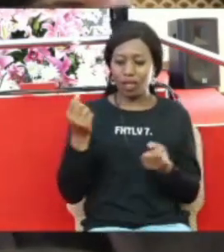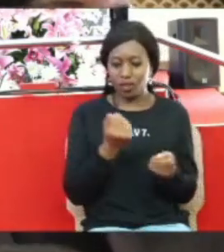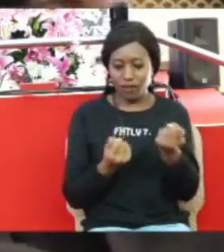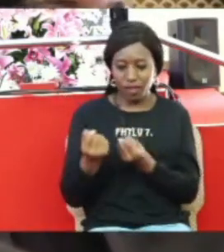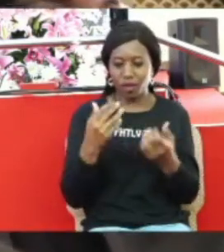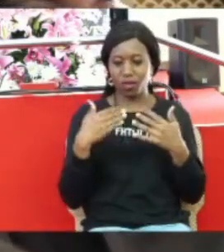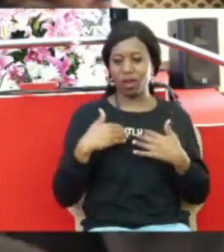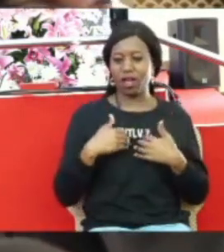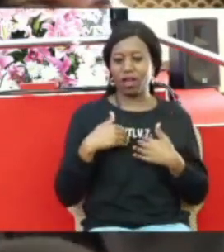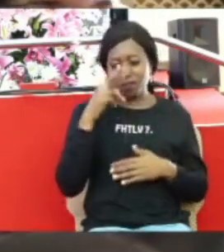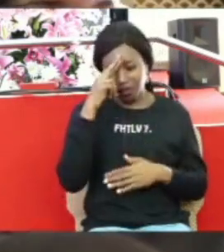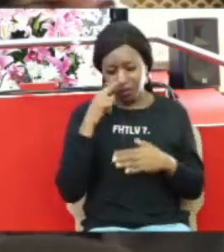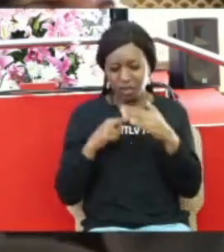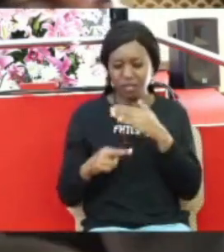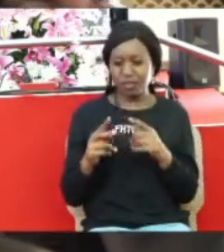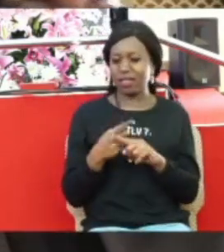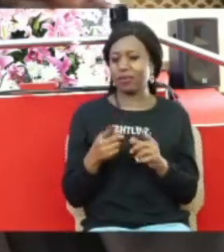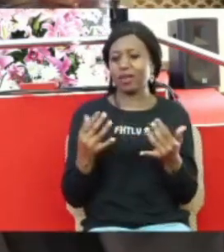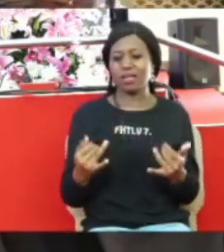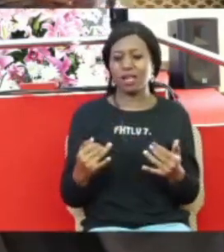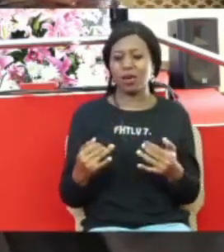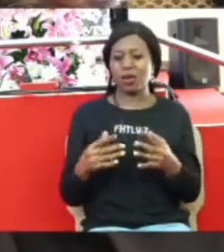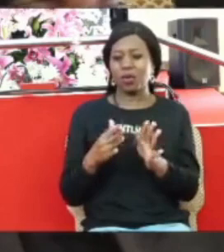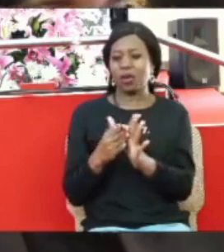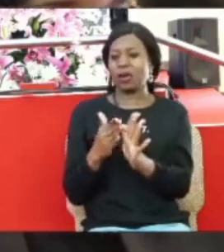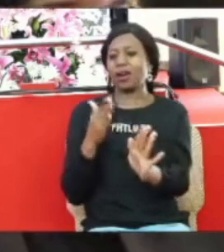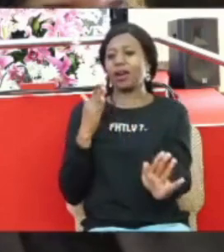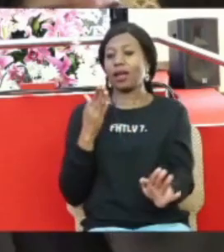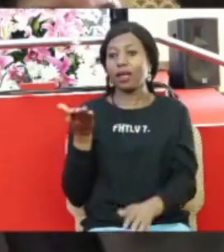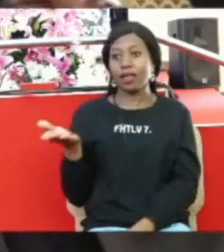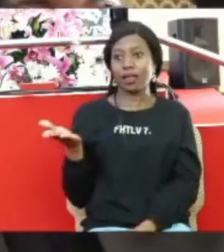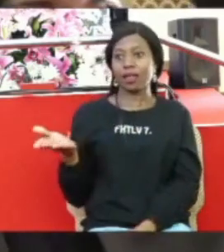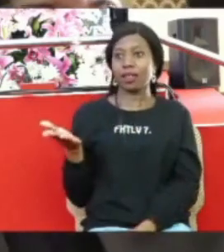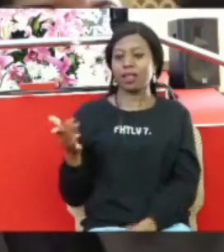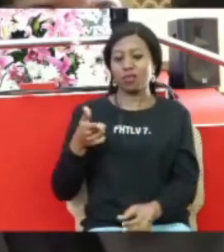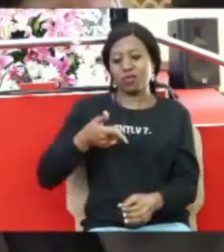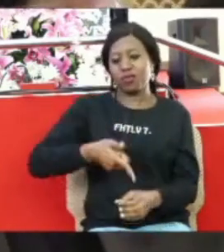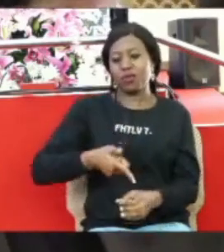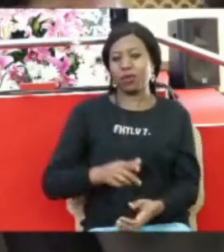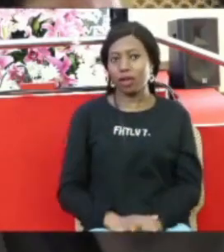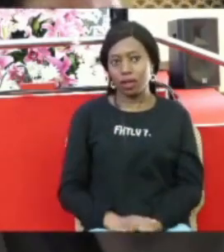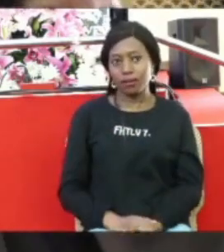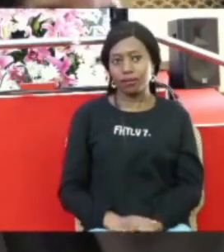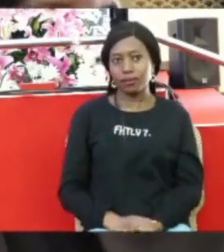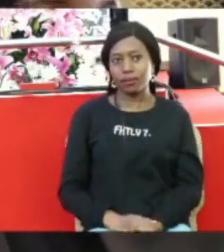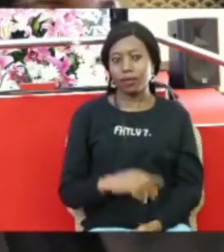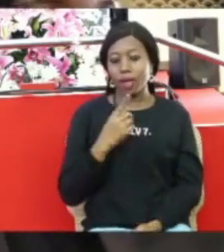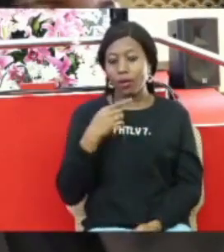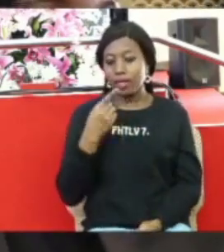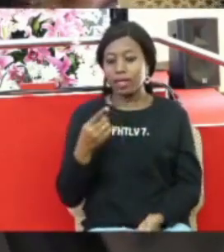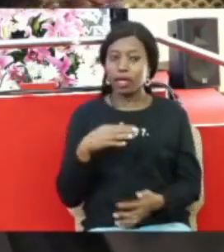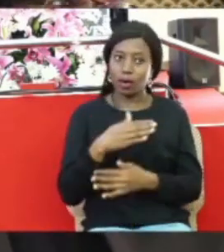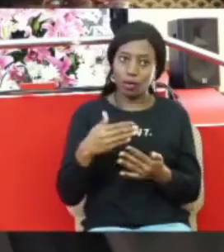gari. Aromeo kai mweta idiego ikia. You know, men come and push. But we are saying in those situations that we find ourselves, and